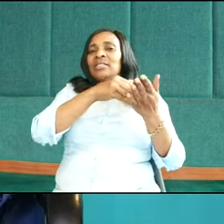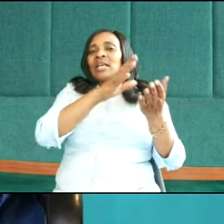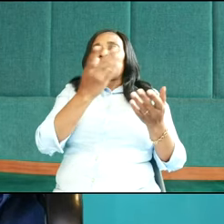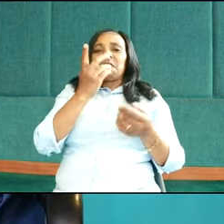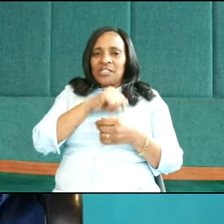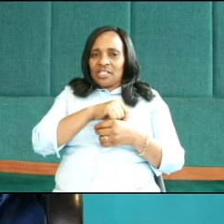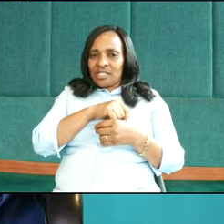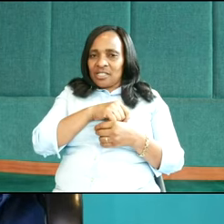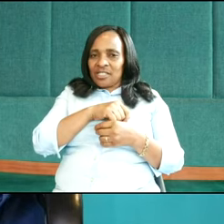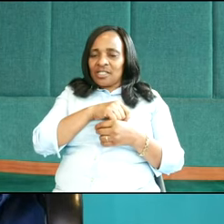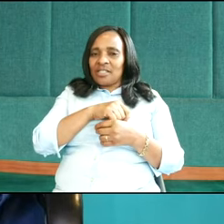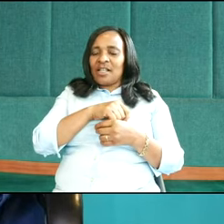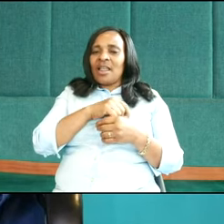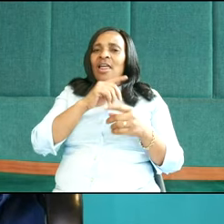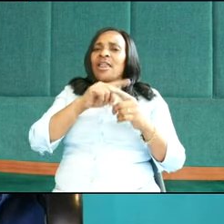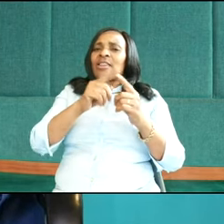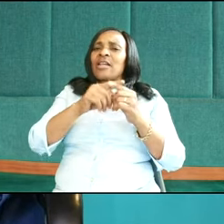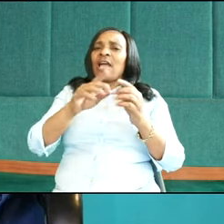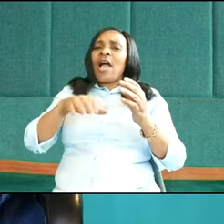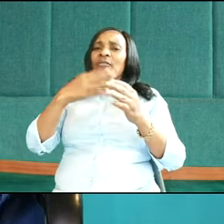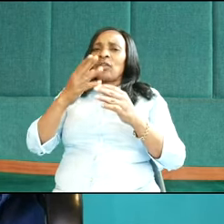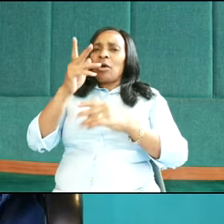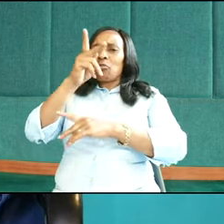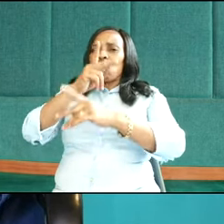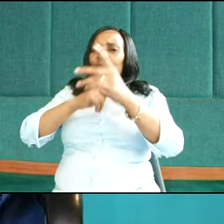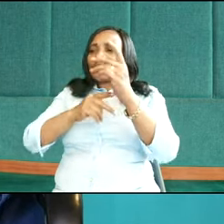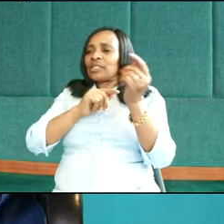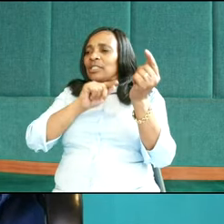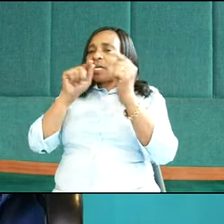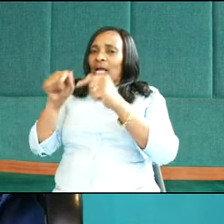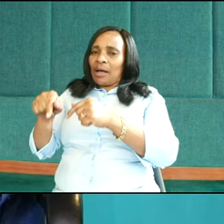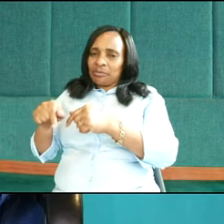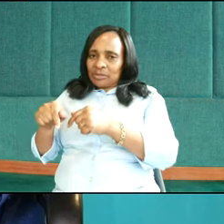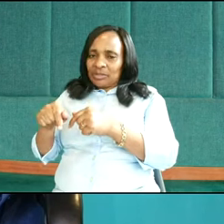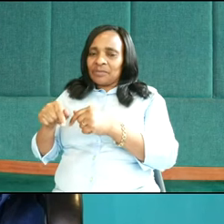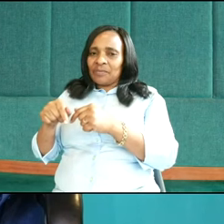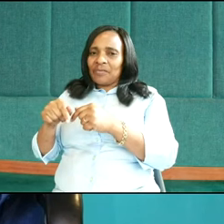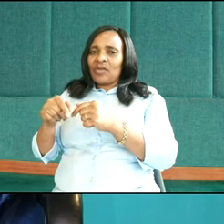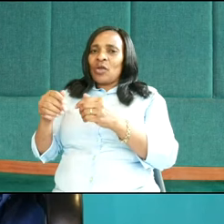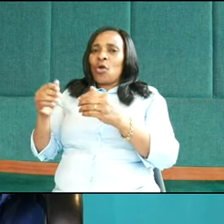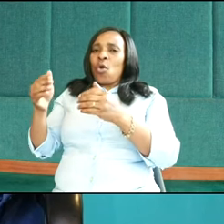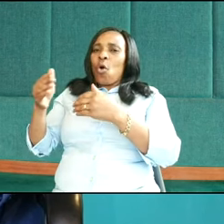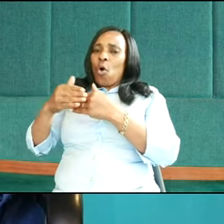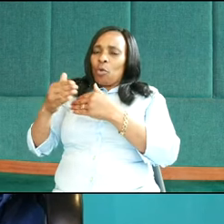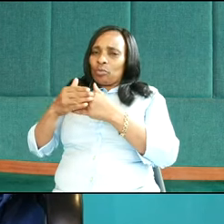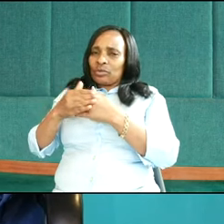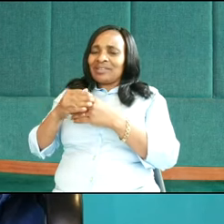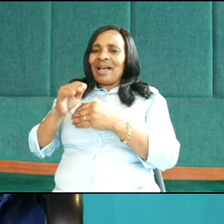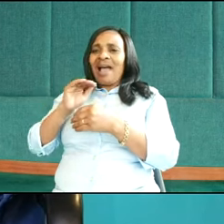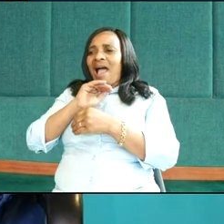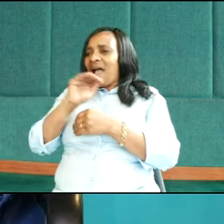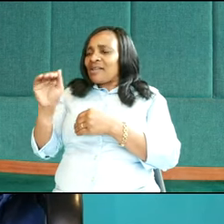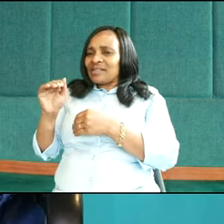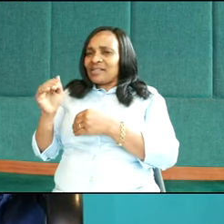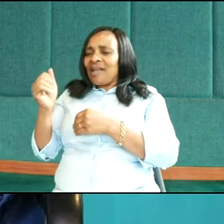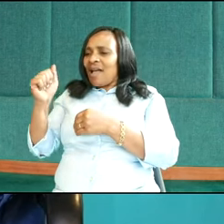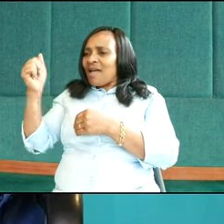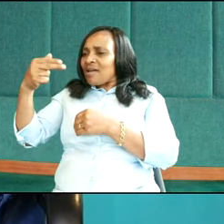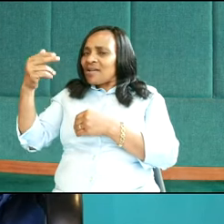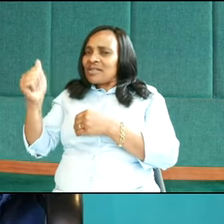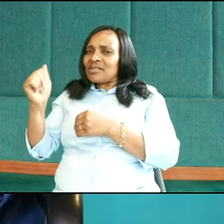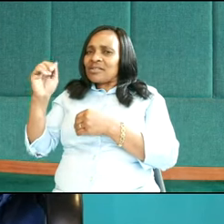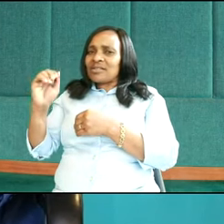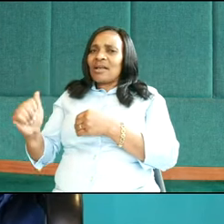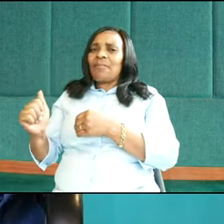know. And then now the prophet comes and then he almost lambasts Asa and tells him,